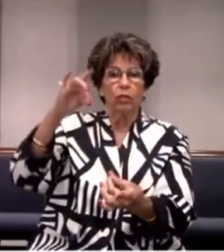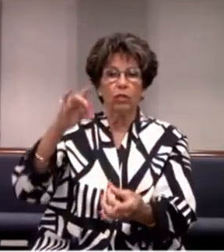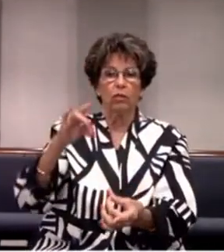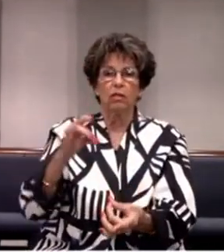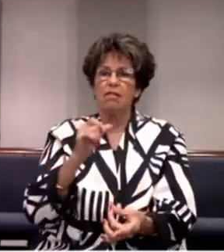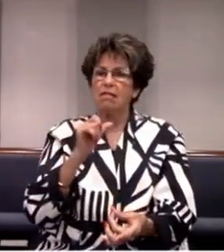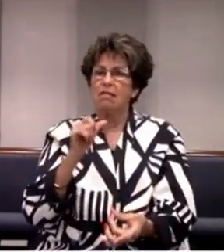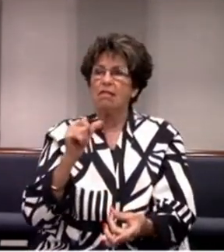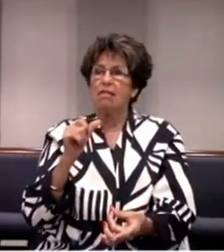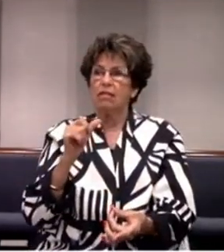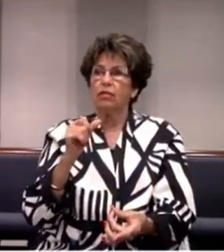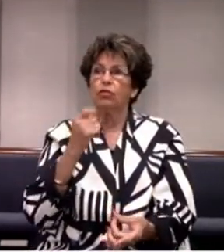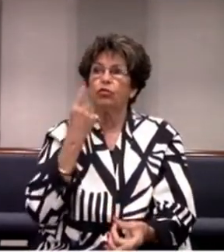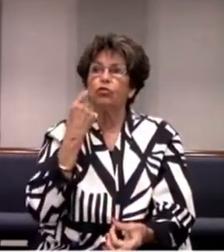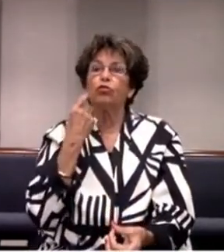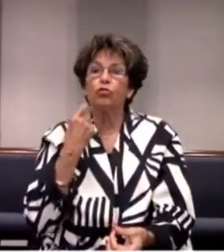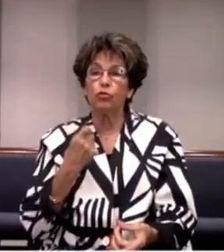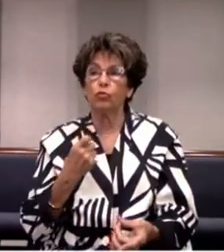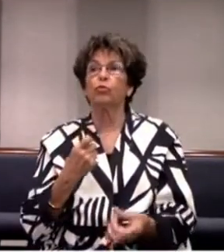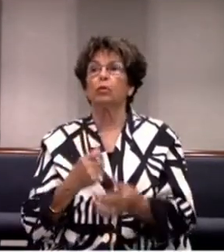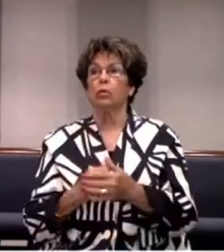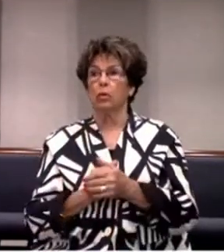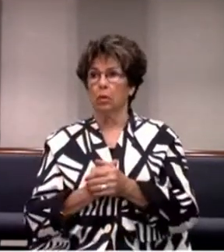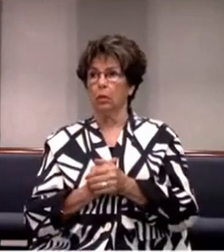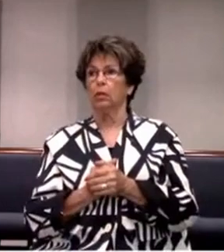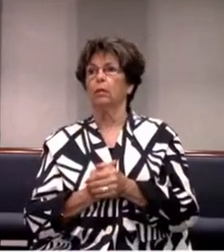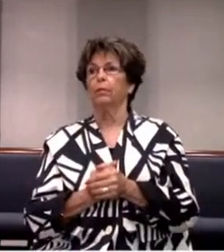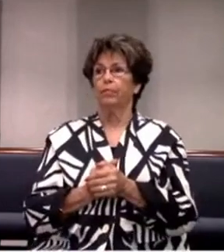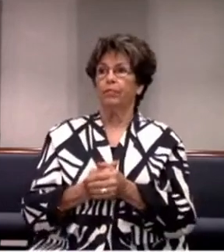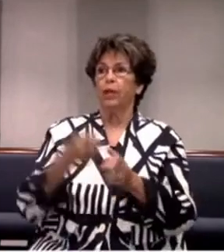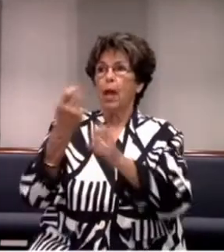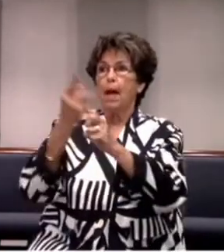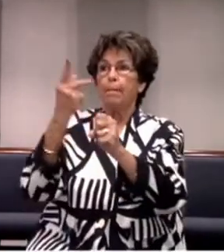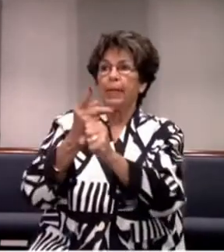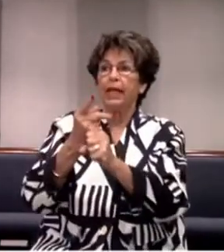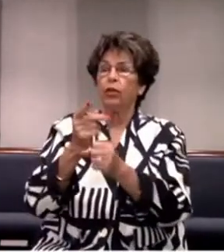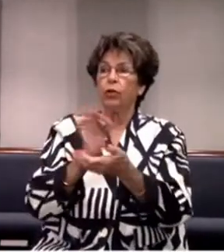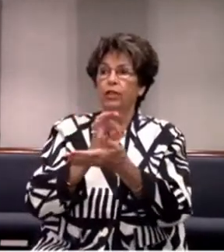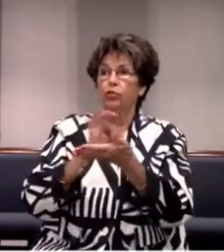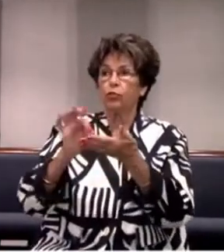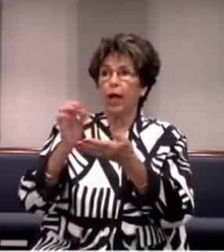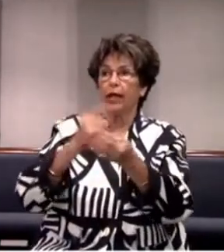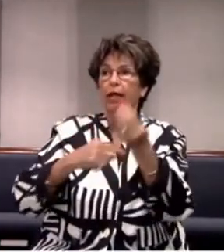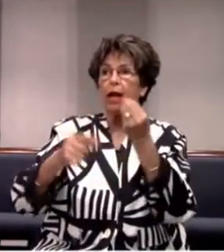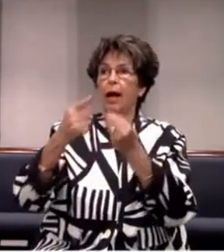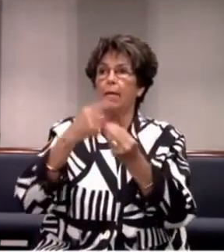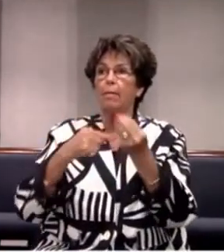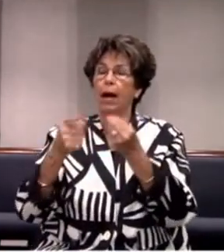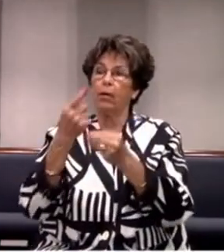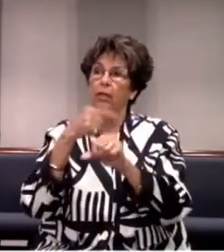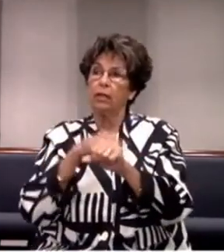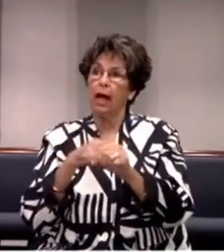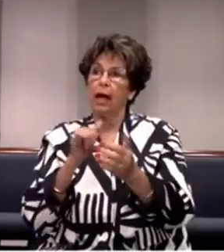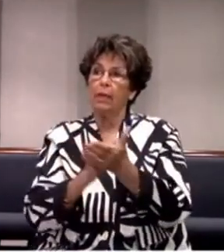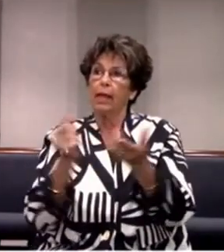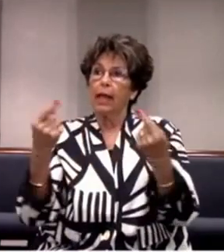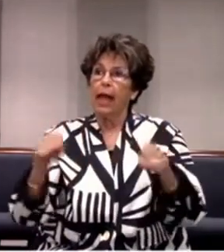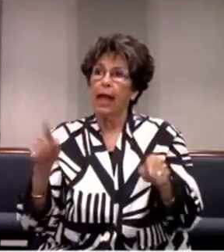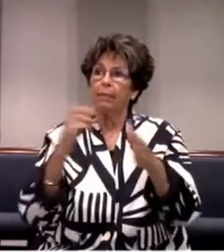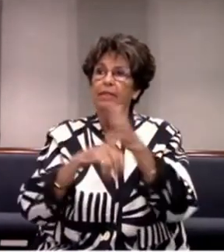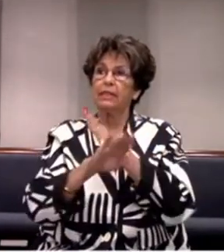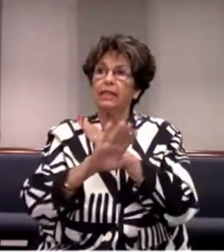many days hence. So Peter is writing about a moment that happens in his life where